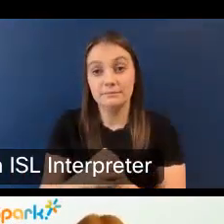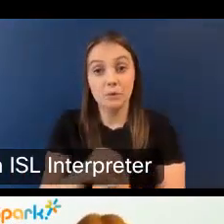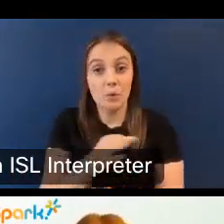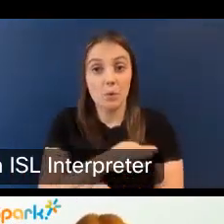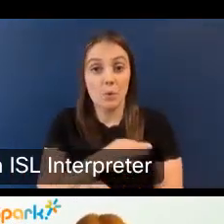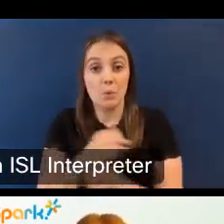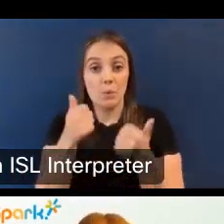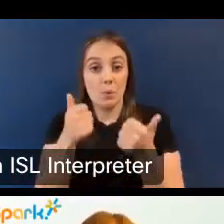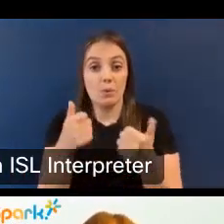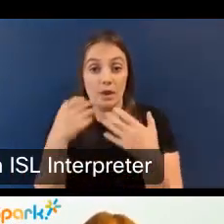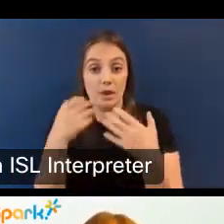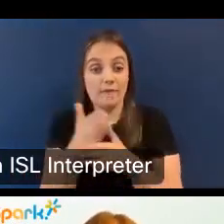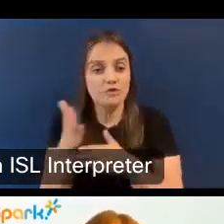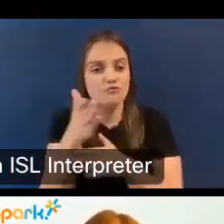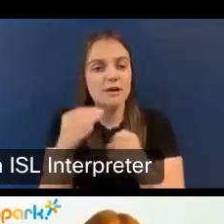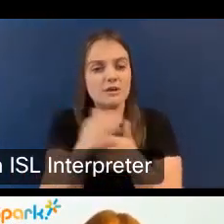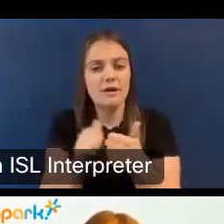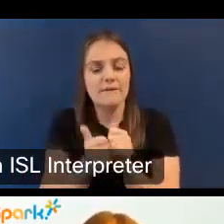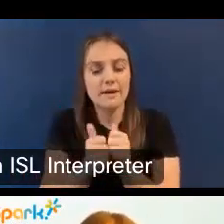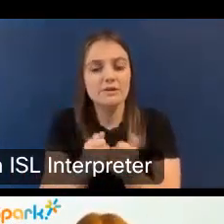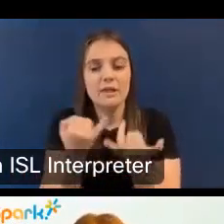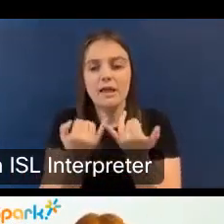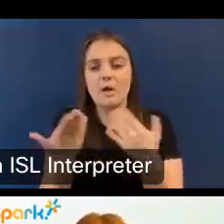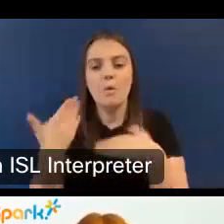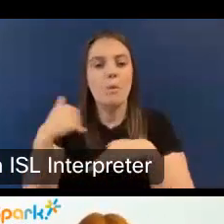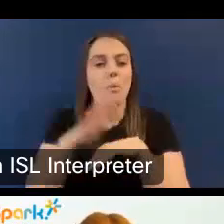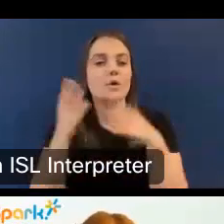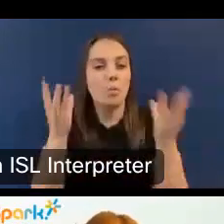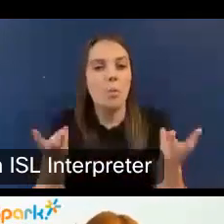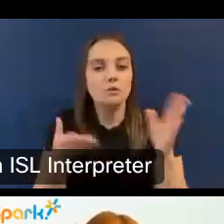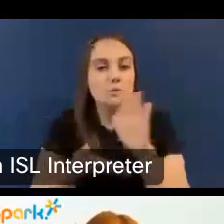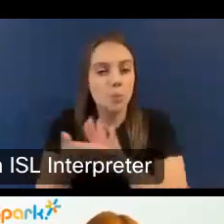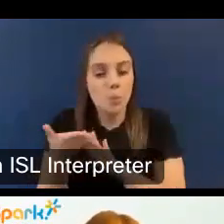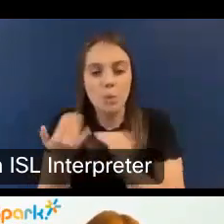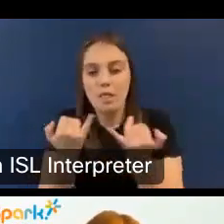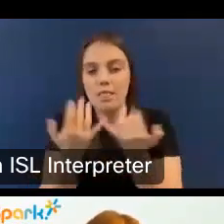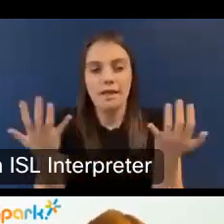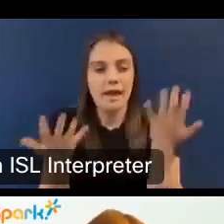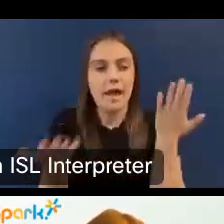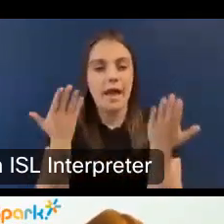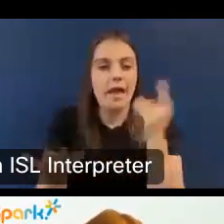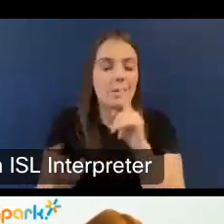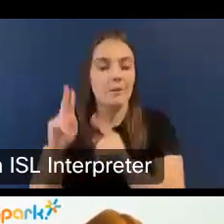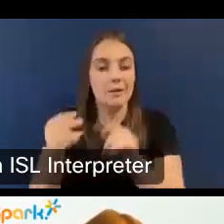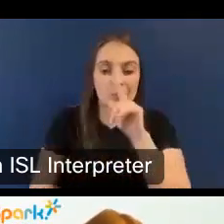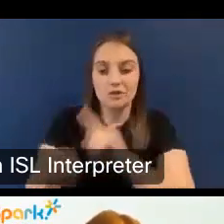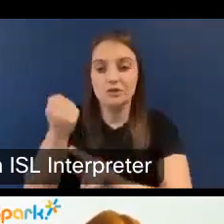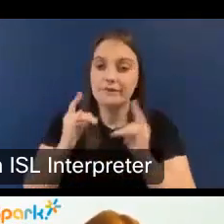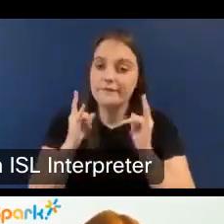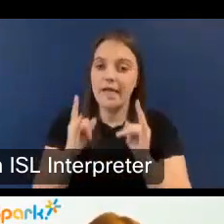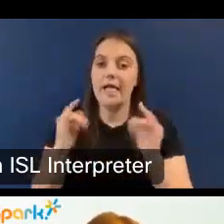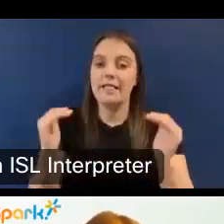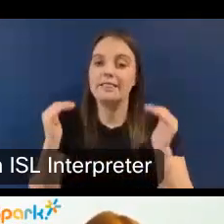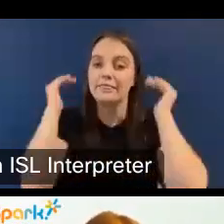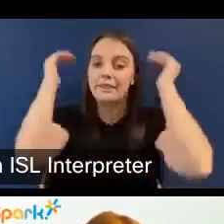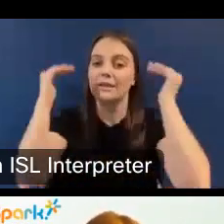a direction of action. So where do we want to go? In this example, how can we achieve healthy senior citizens, and kind of